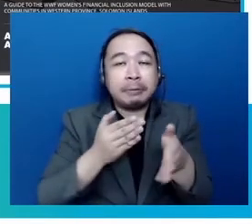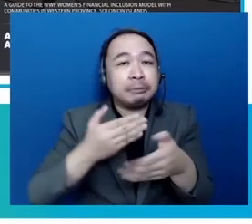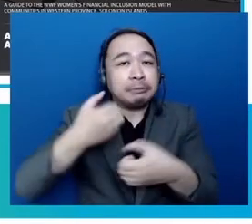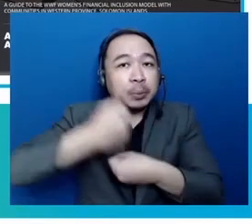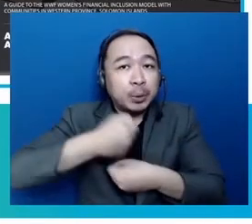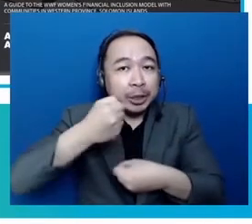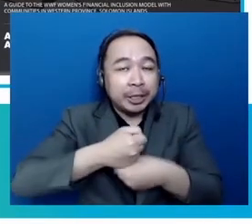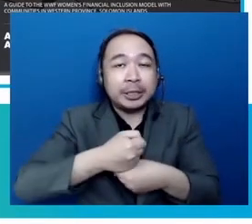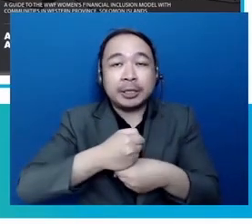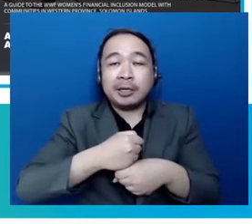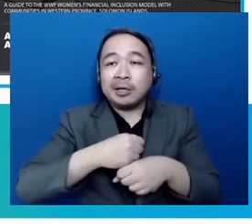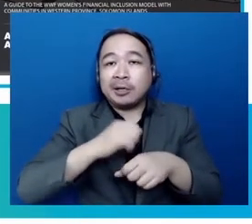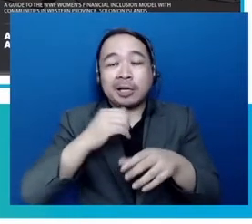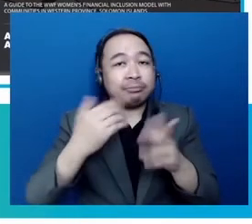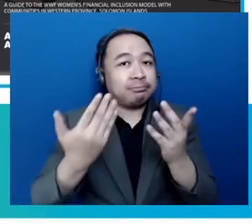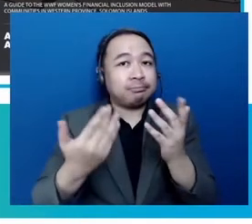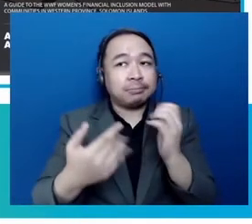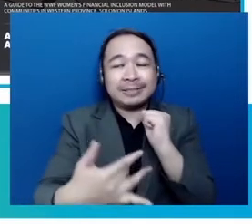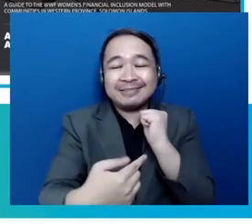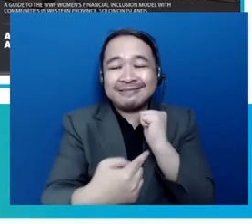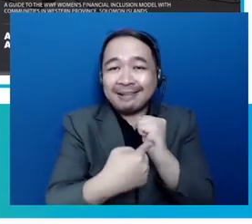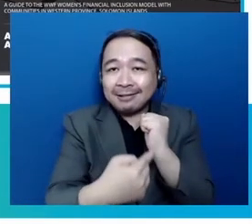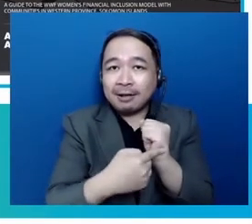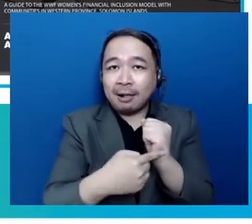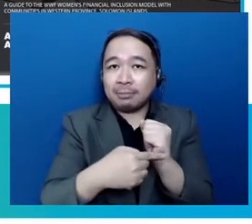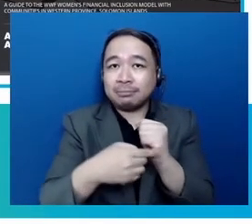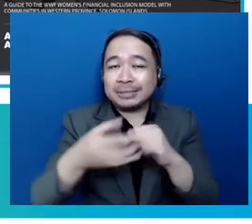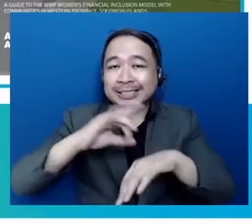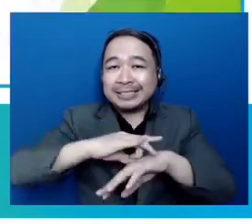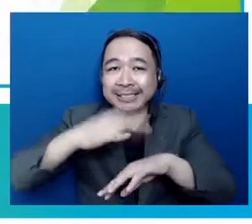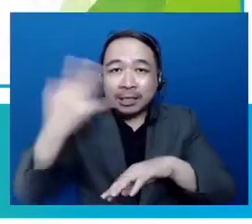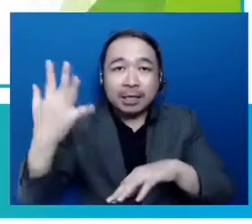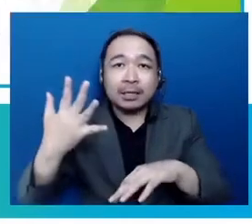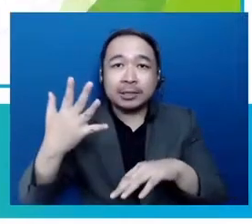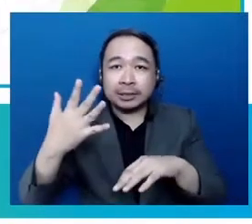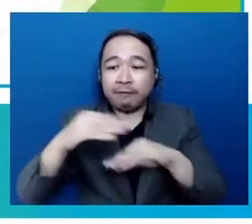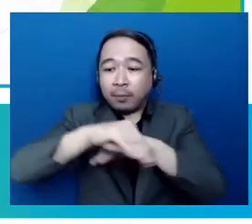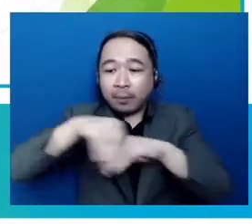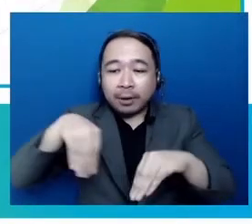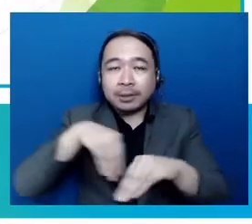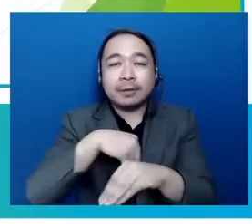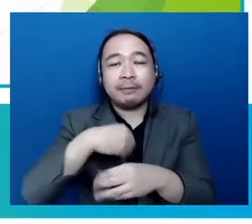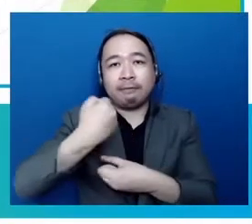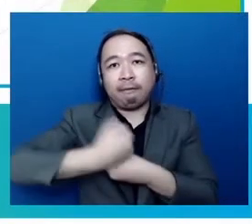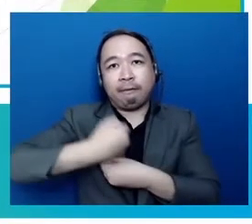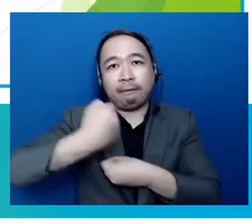alternate livelihood. Next slide.